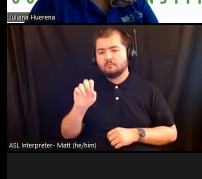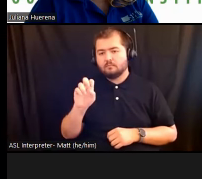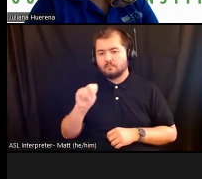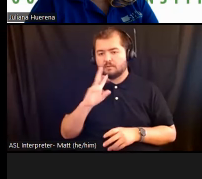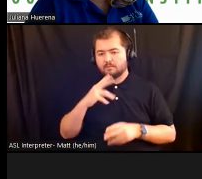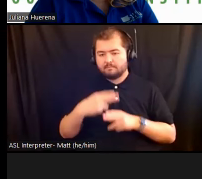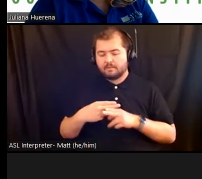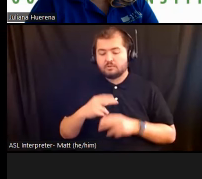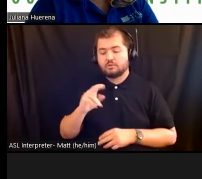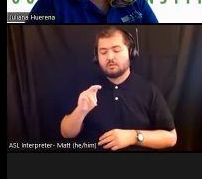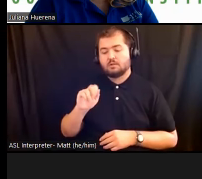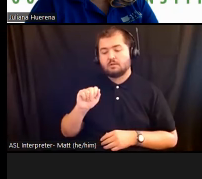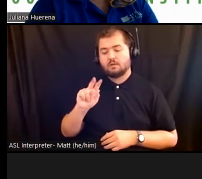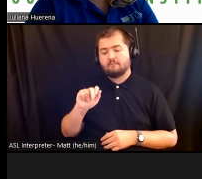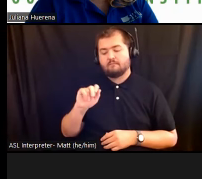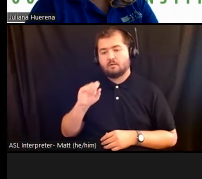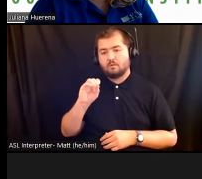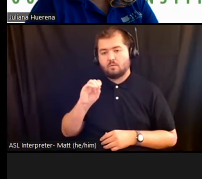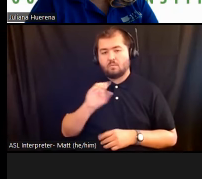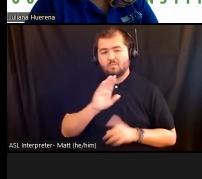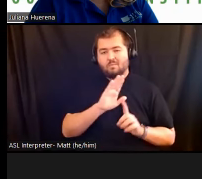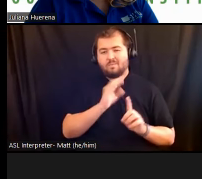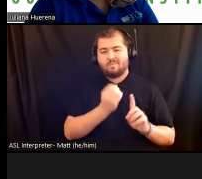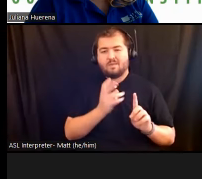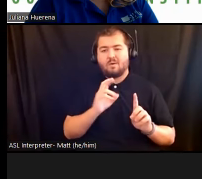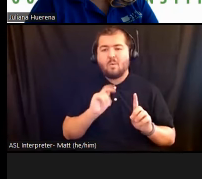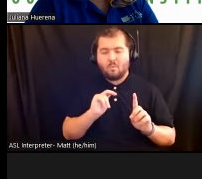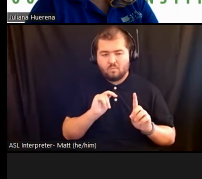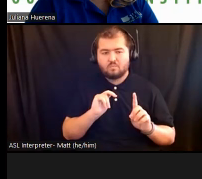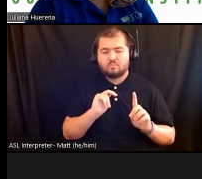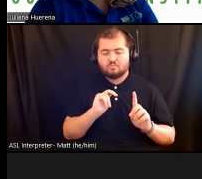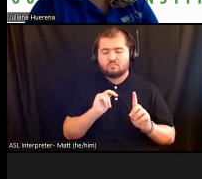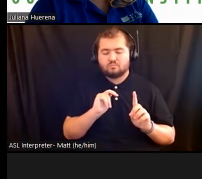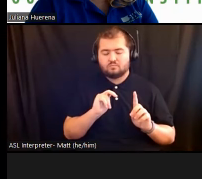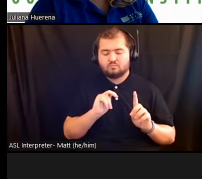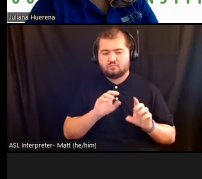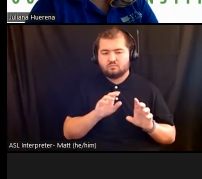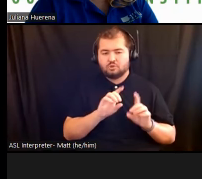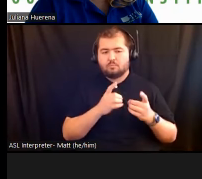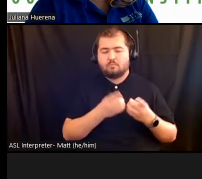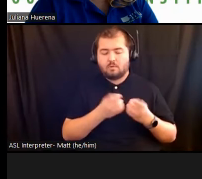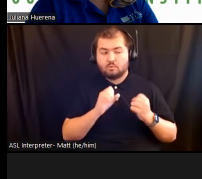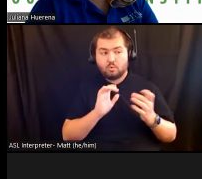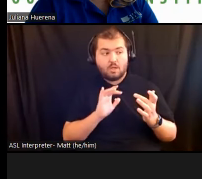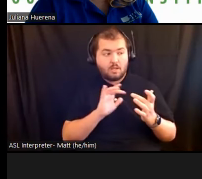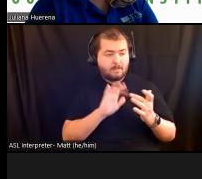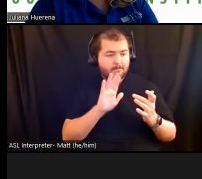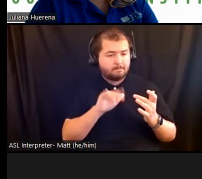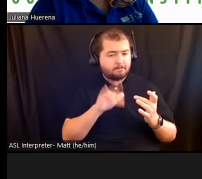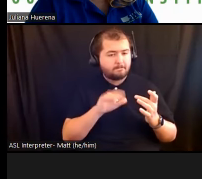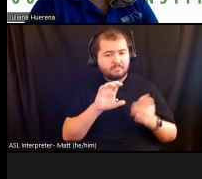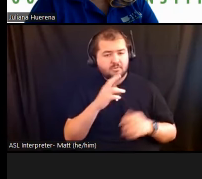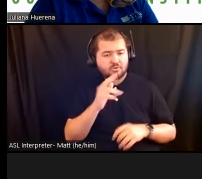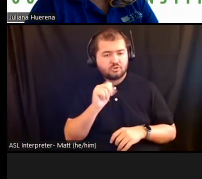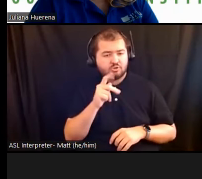Nation has their own elections department. So you reach out to the Navajo Nations about, the chapter houses and when they run